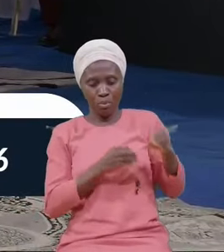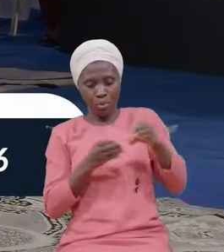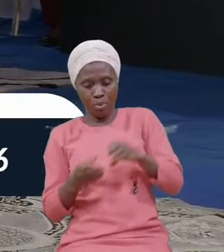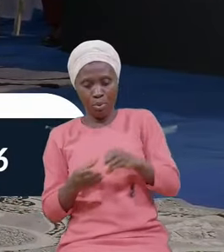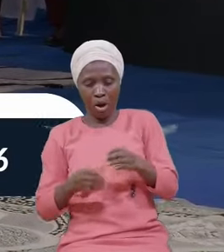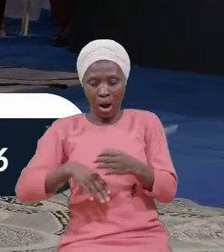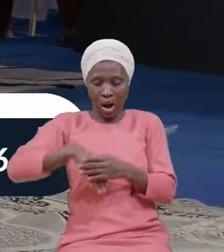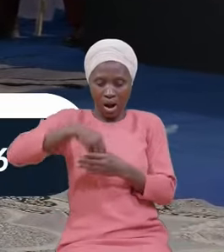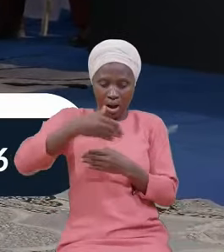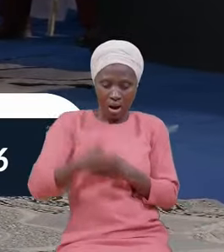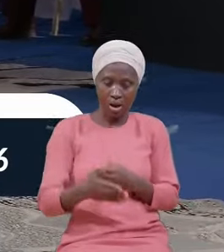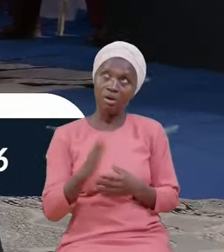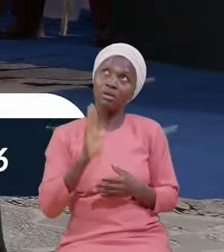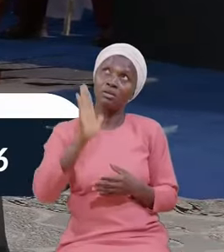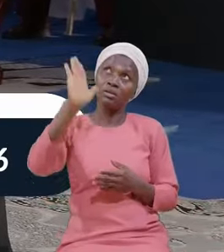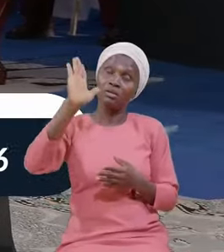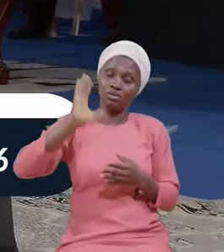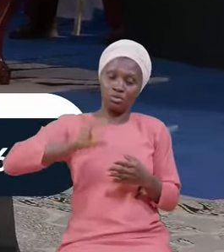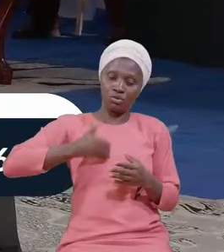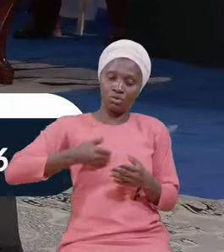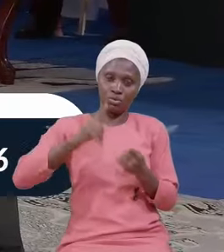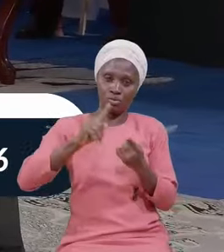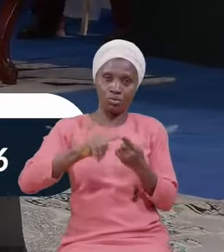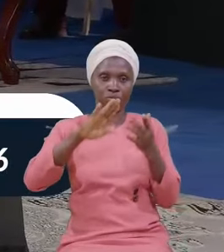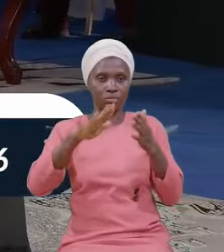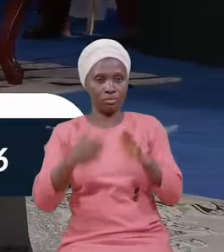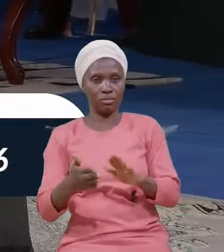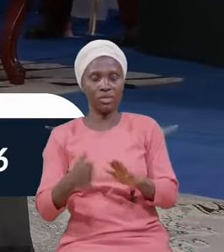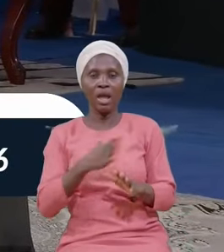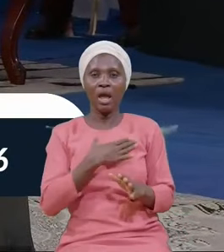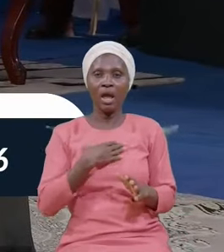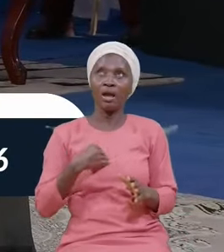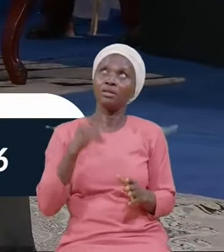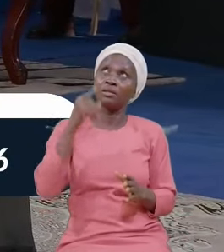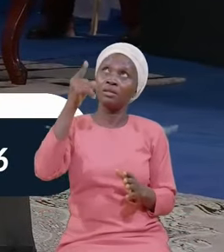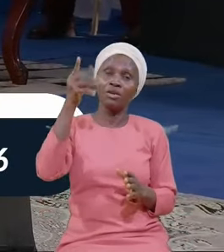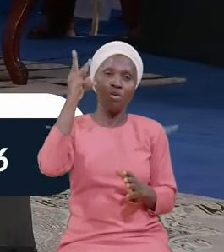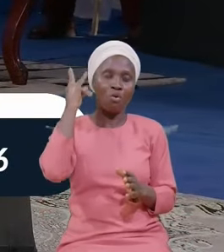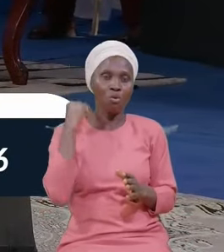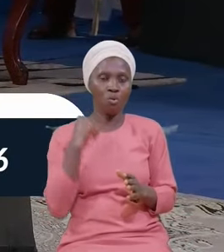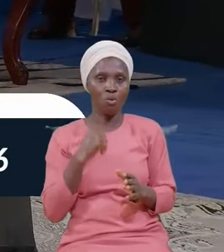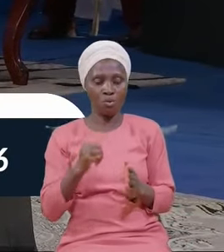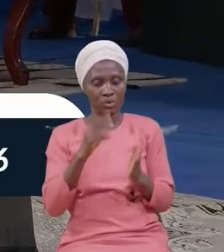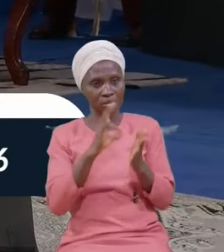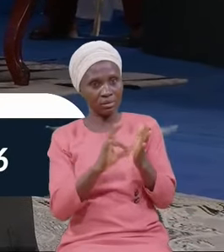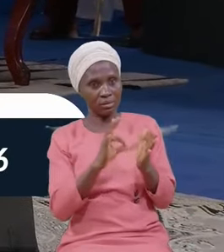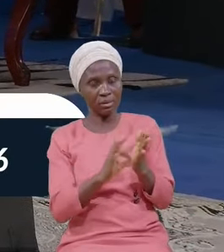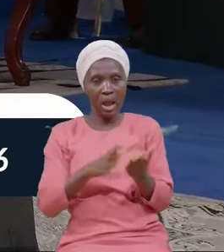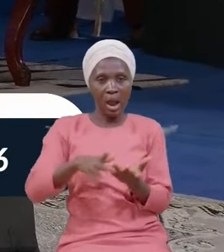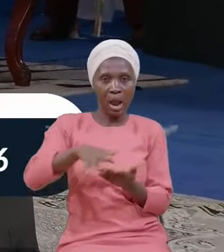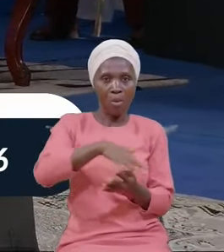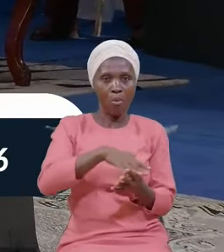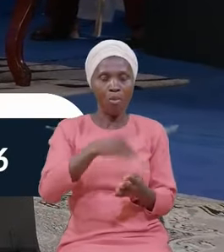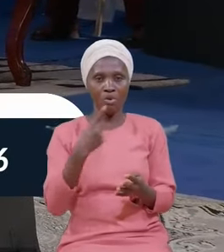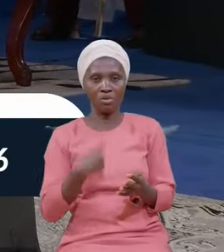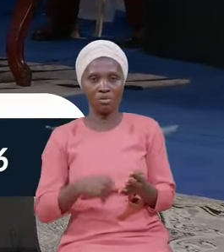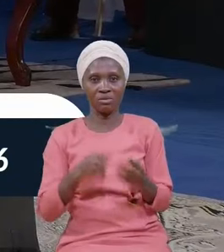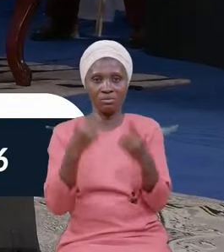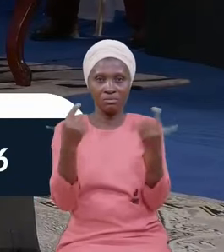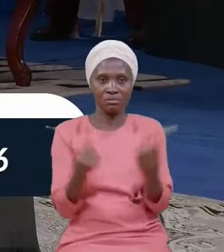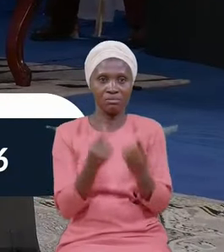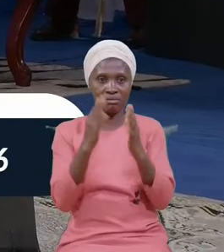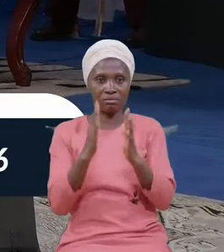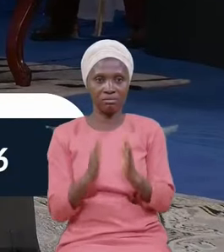death and he was numbered with the transgressors and he bear the